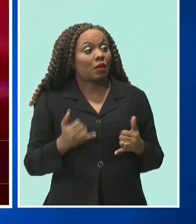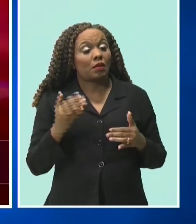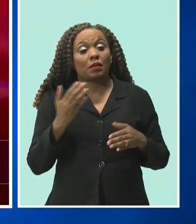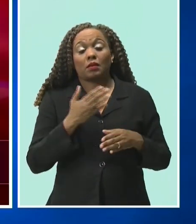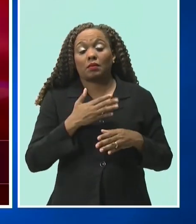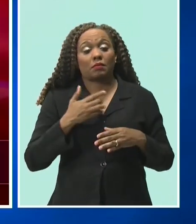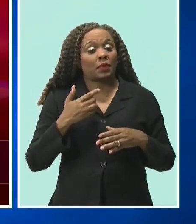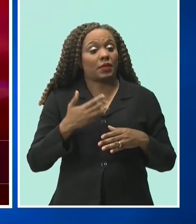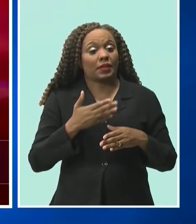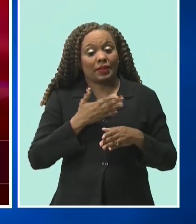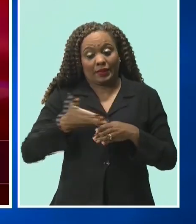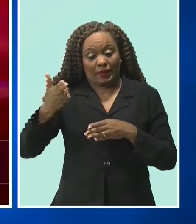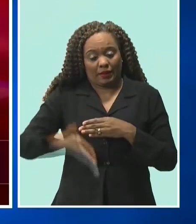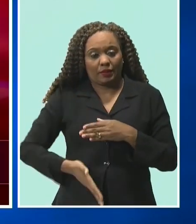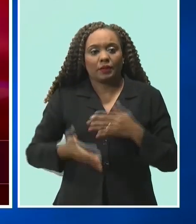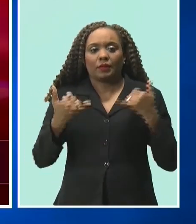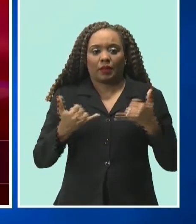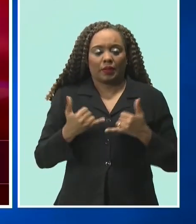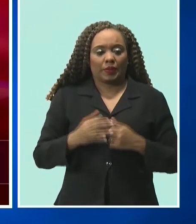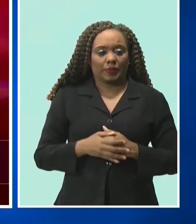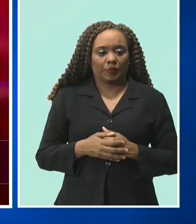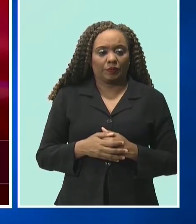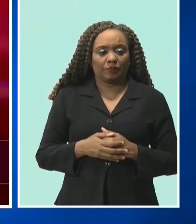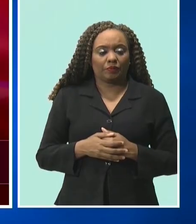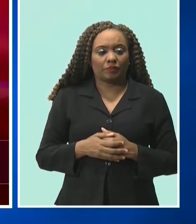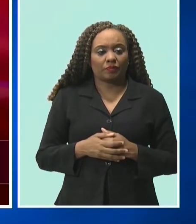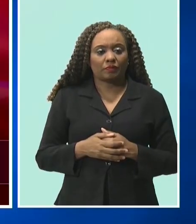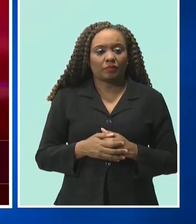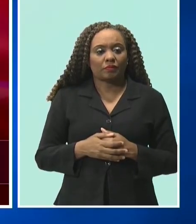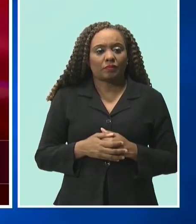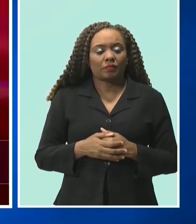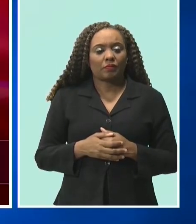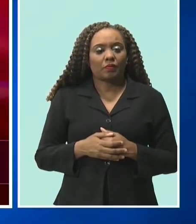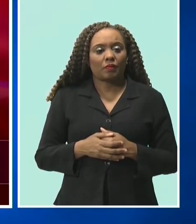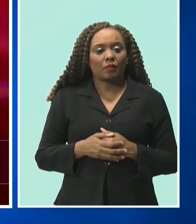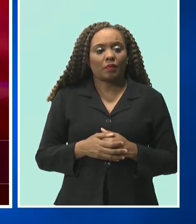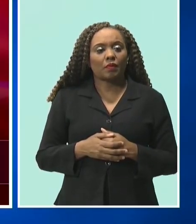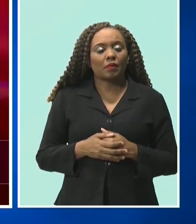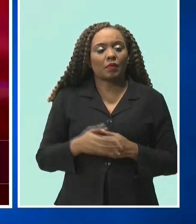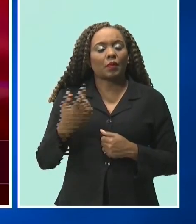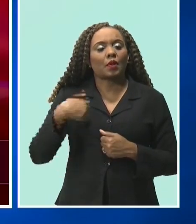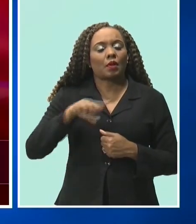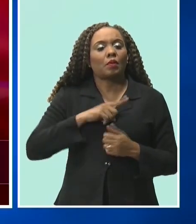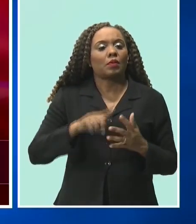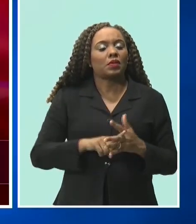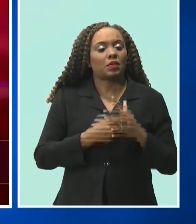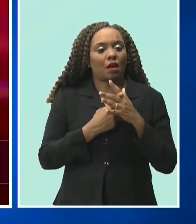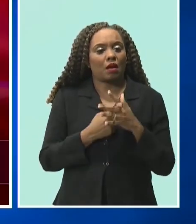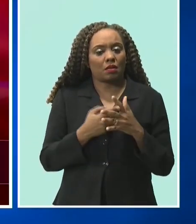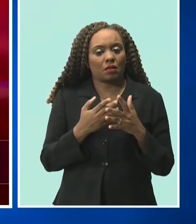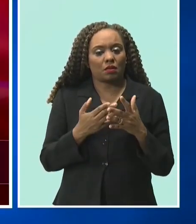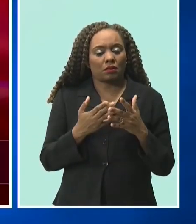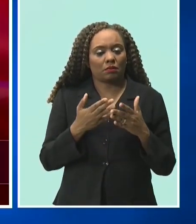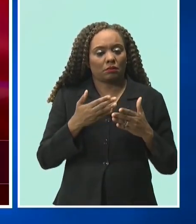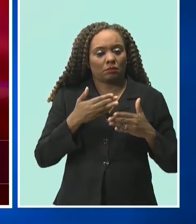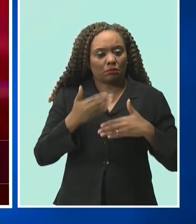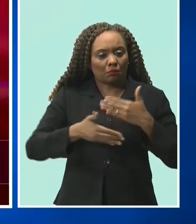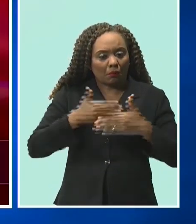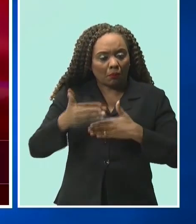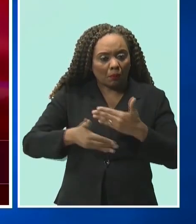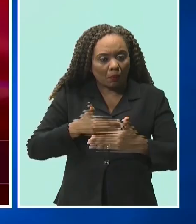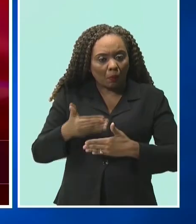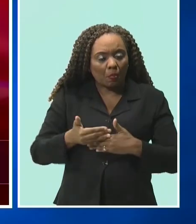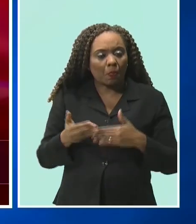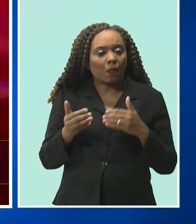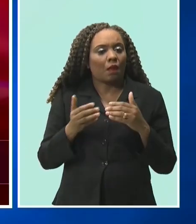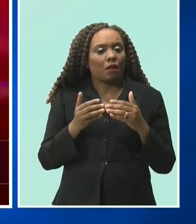issue, because proceedings were initiated under Article 177.4,